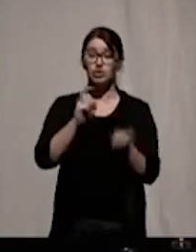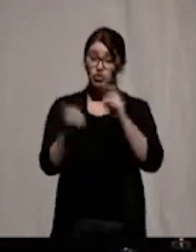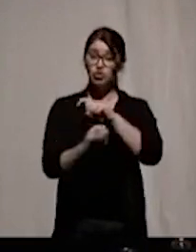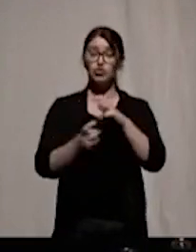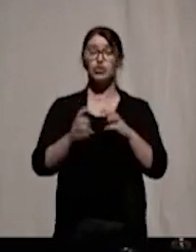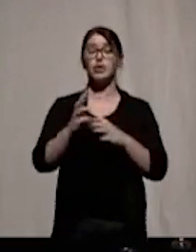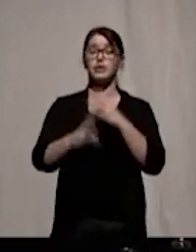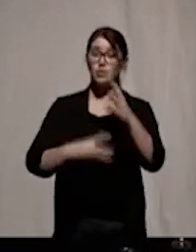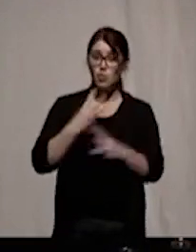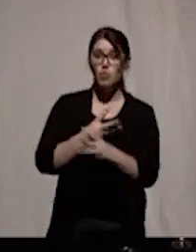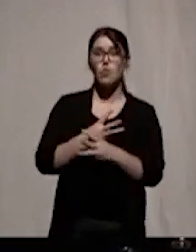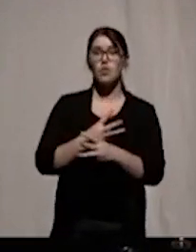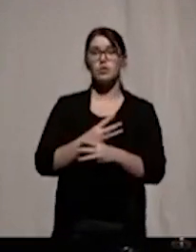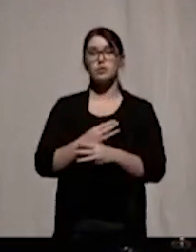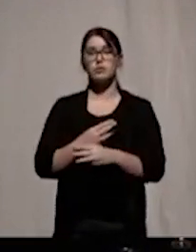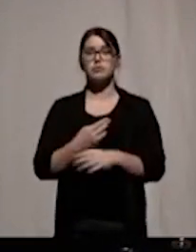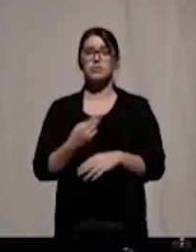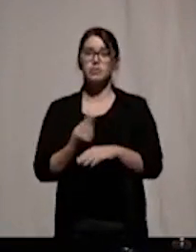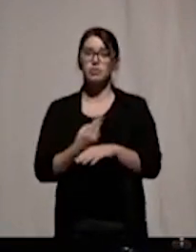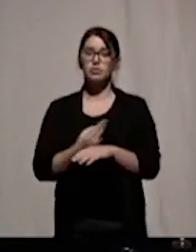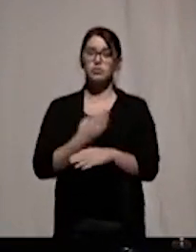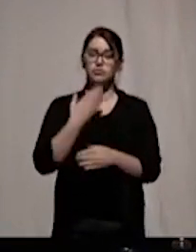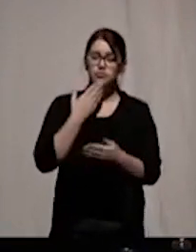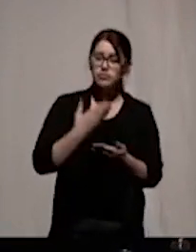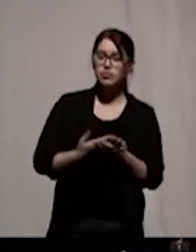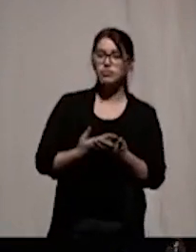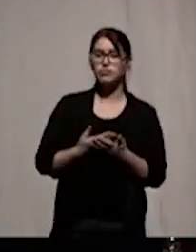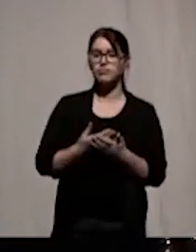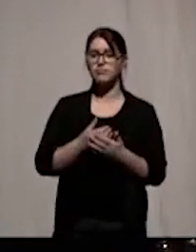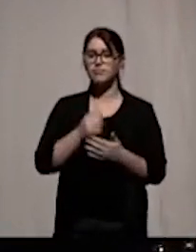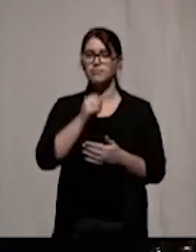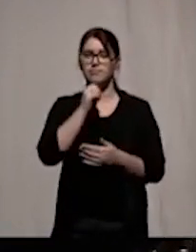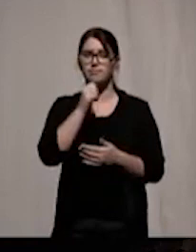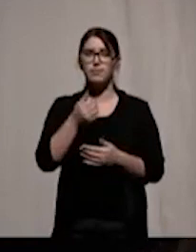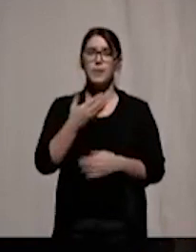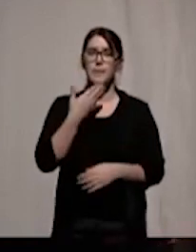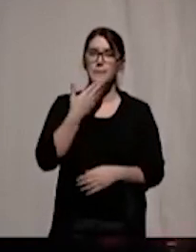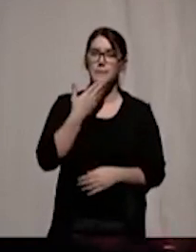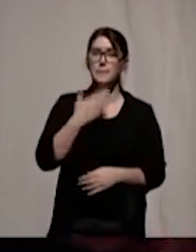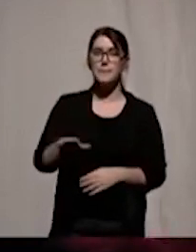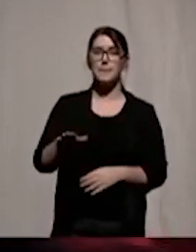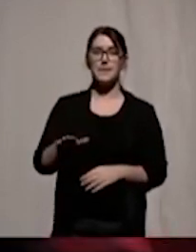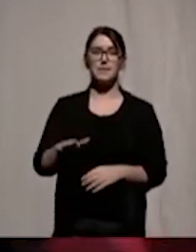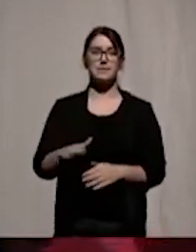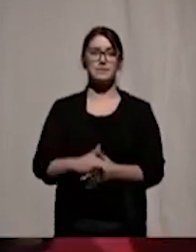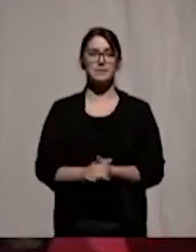it for good and not evil. P.S. Get some body sleep, will ya?